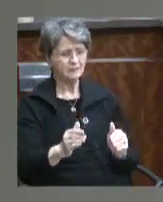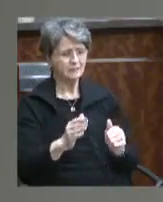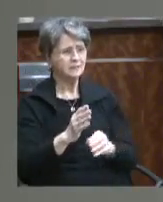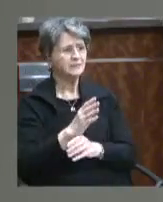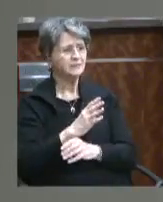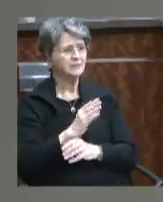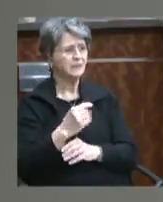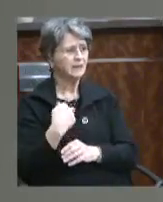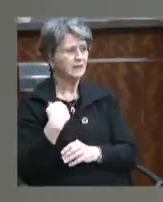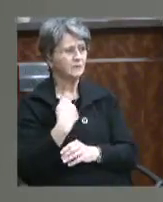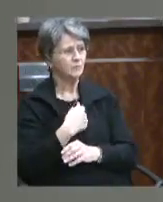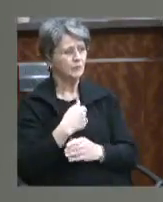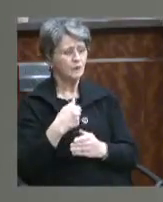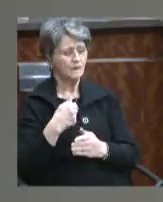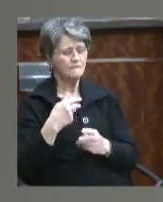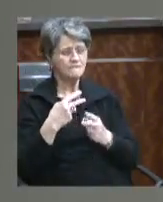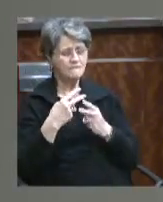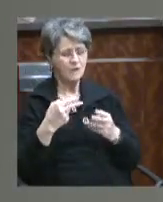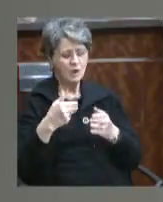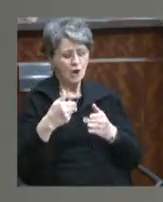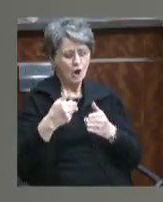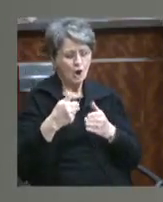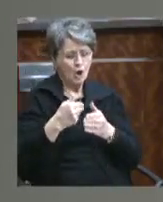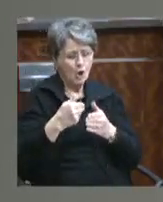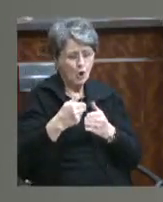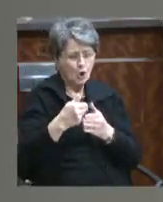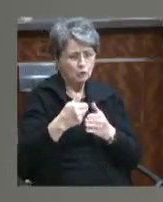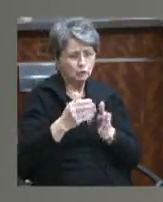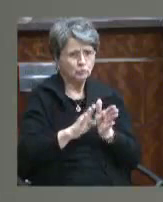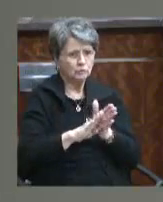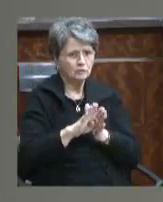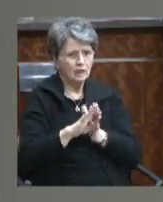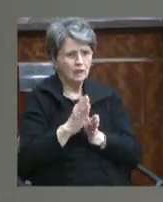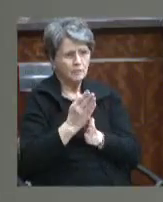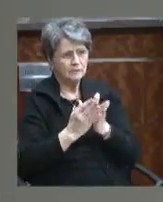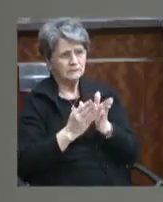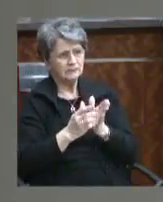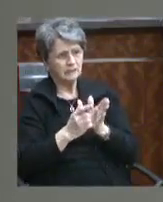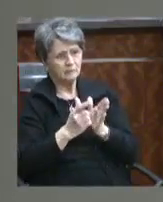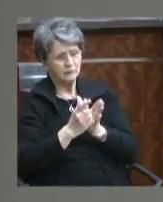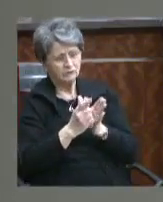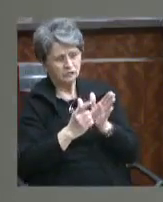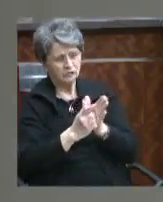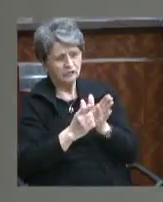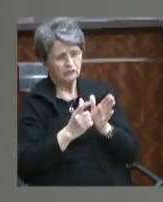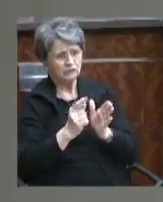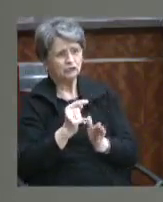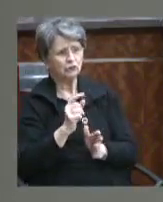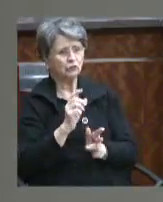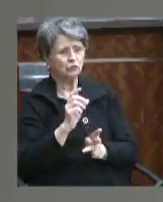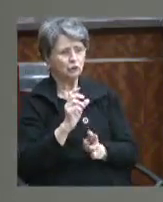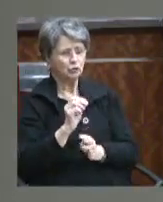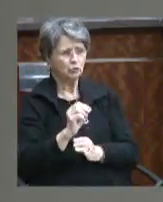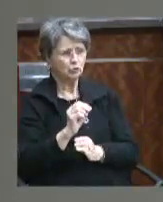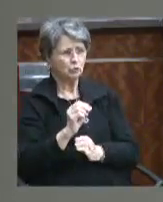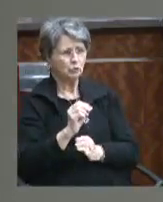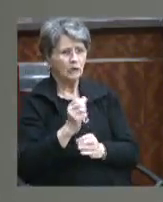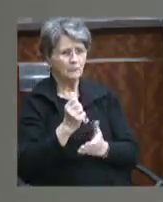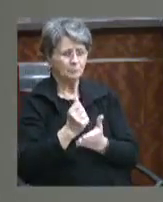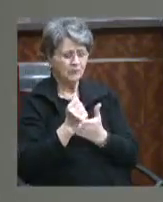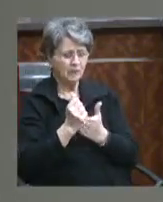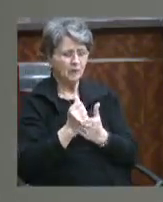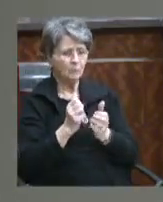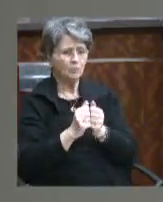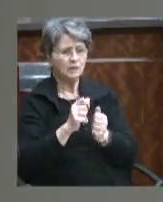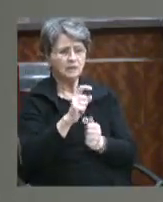very close to getting some legislation out that will put some teeth into some of our zoning issues that